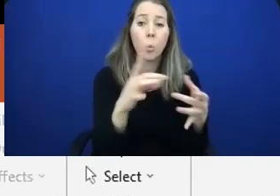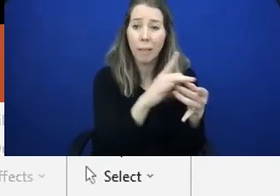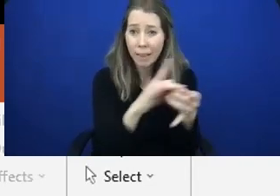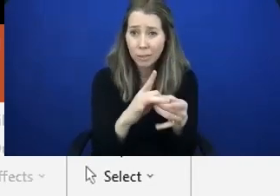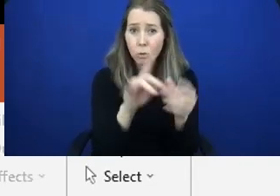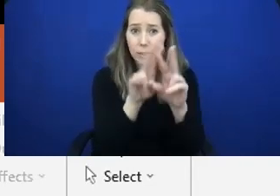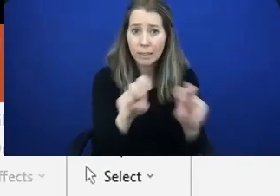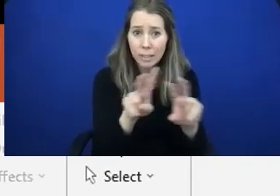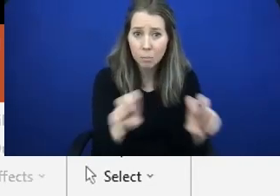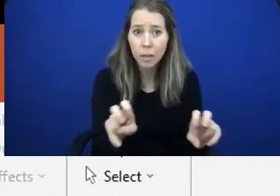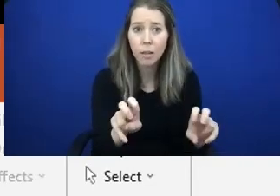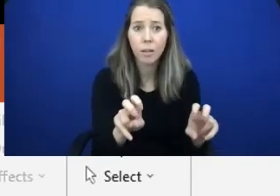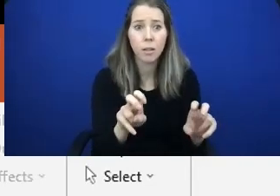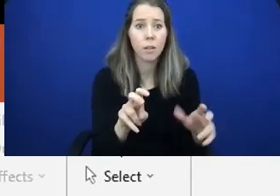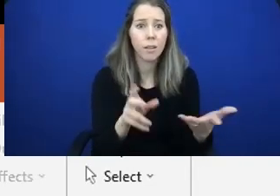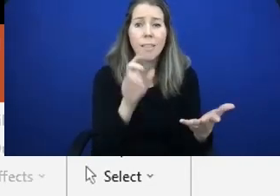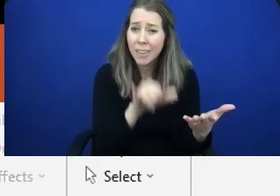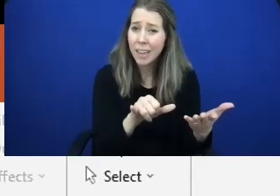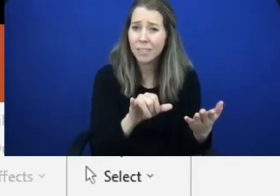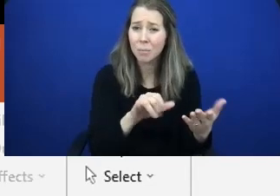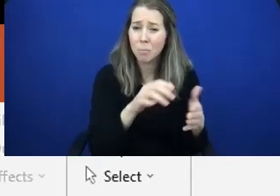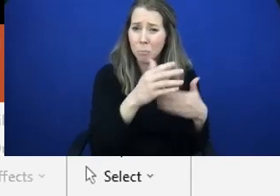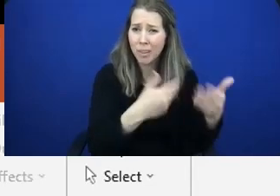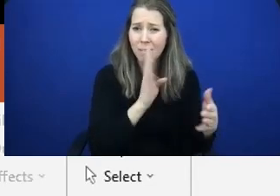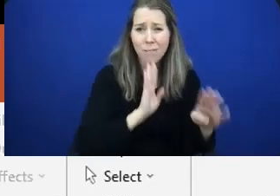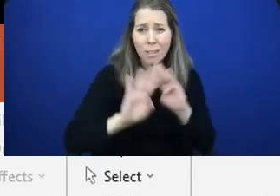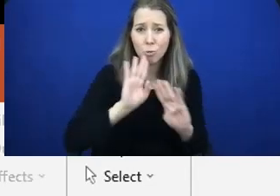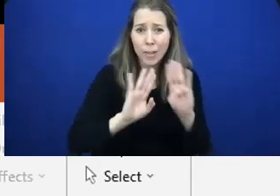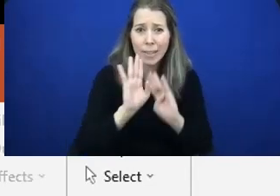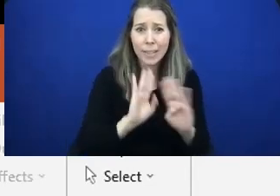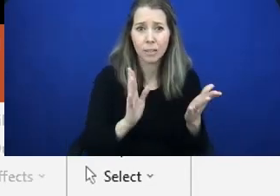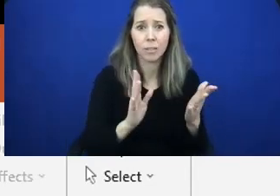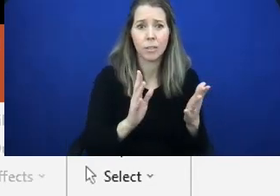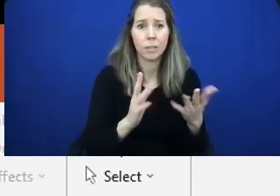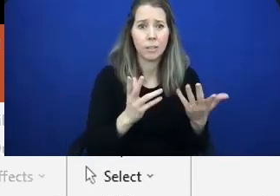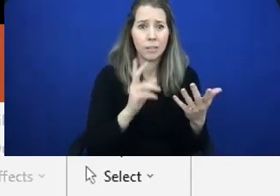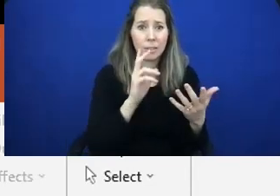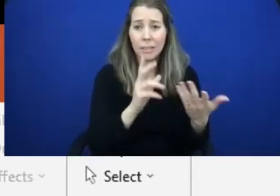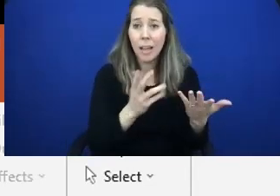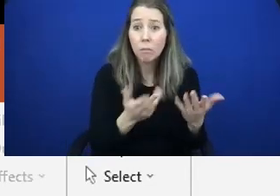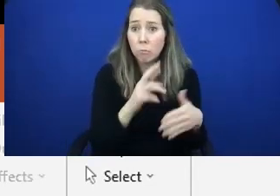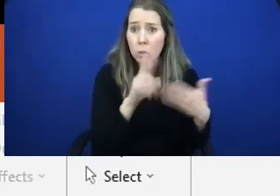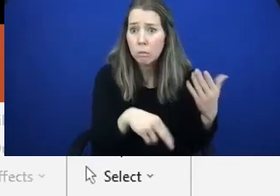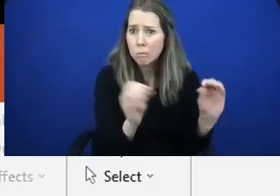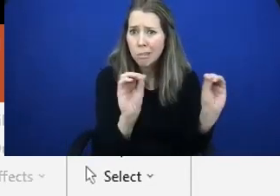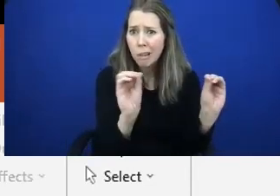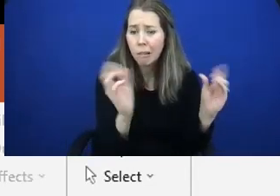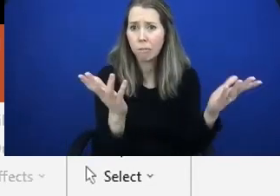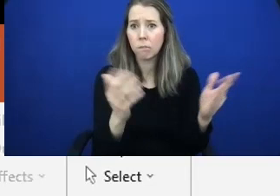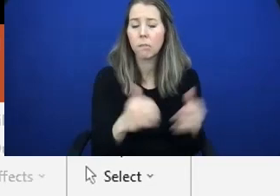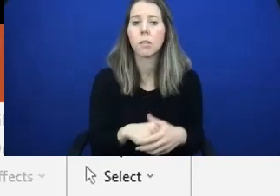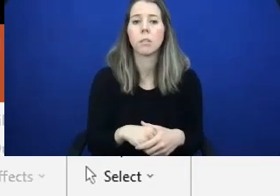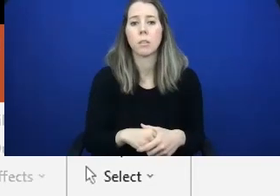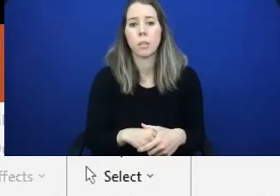to assessment provided frustration with the process and lack of results. It